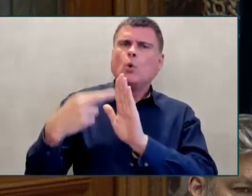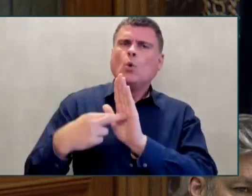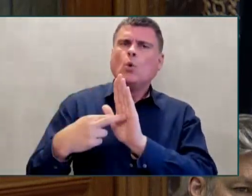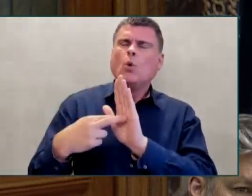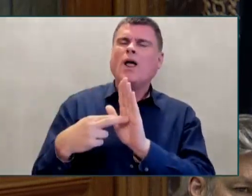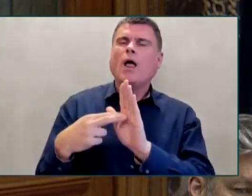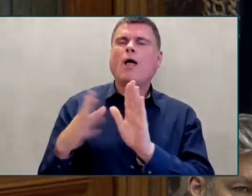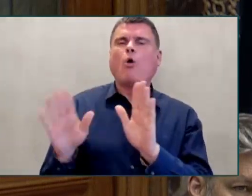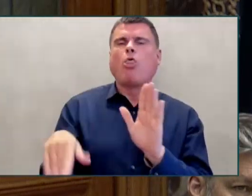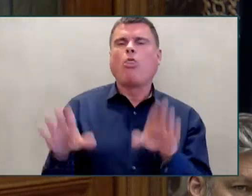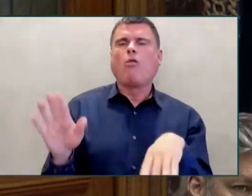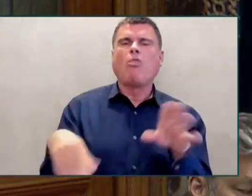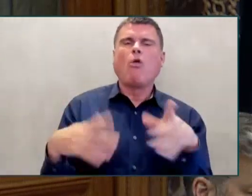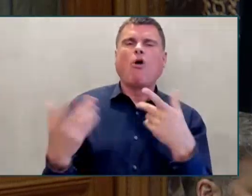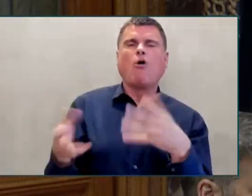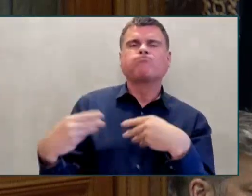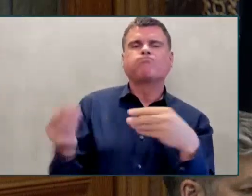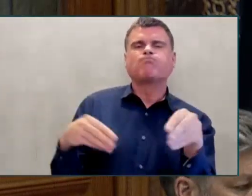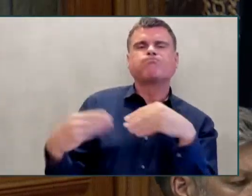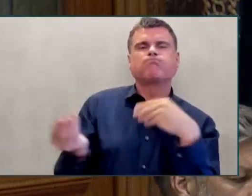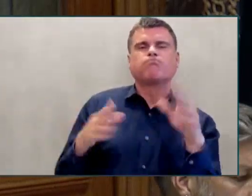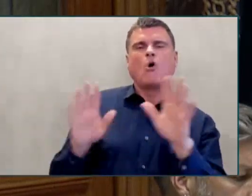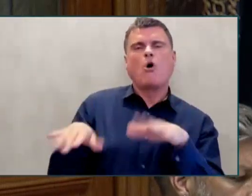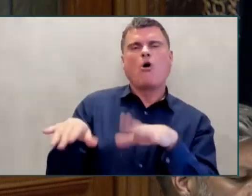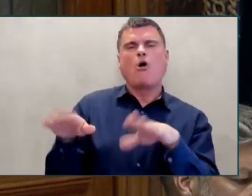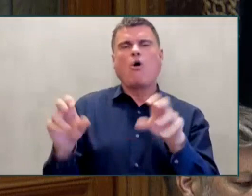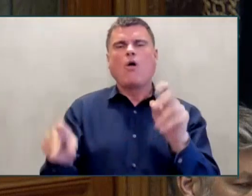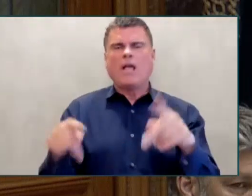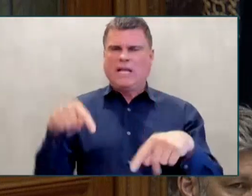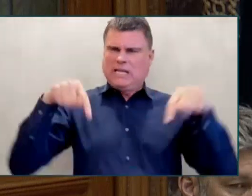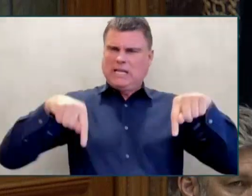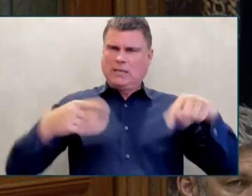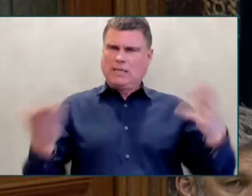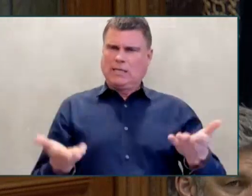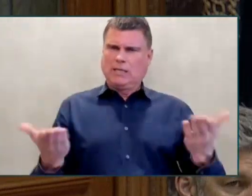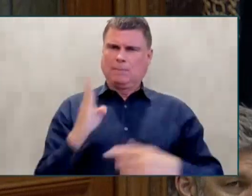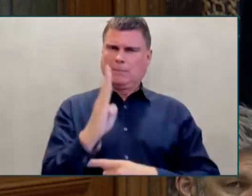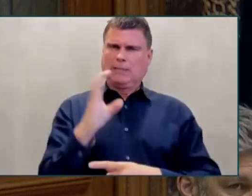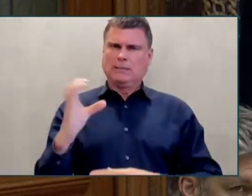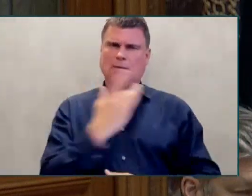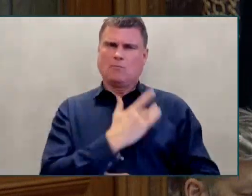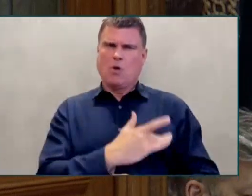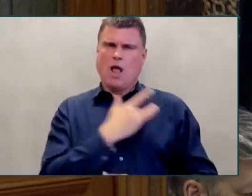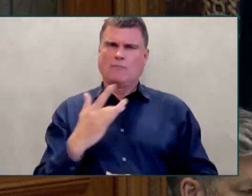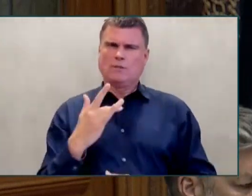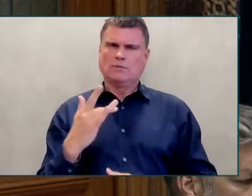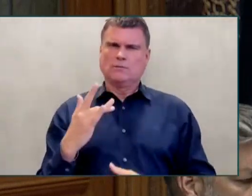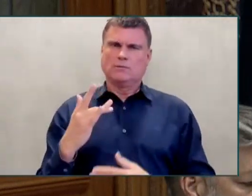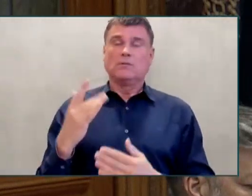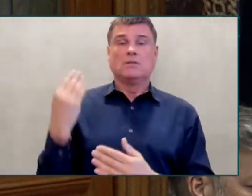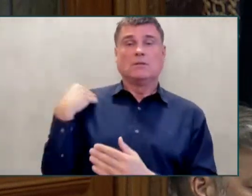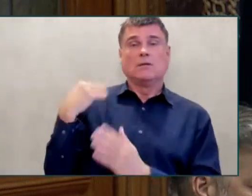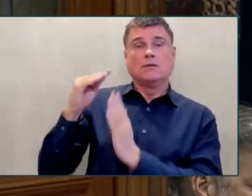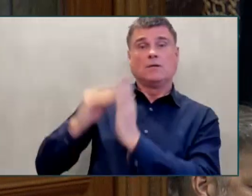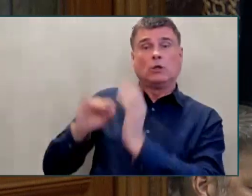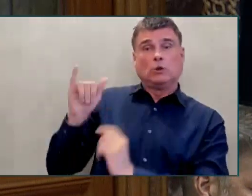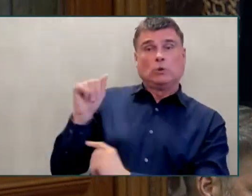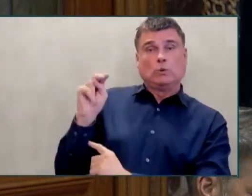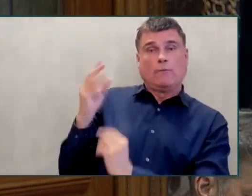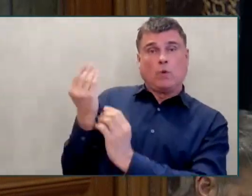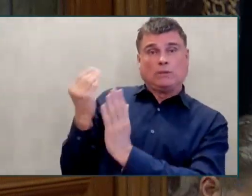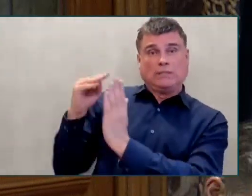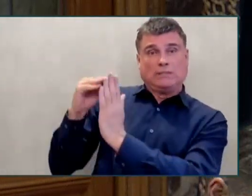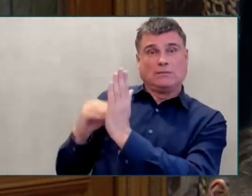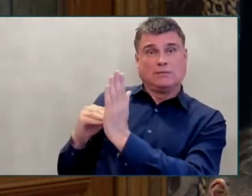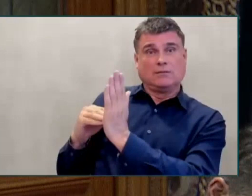her report on compliance and enforcement in BC's mining industry, the Auditor General warned about regulatory